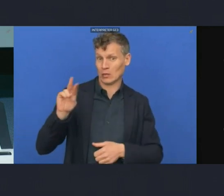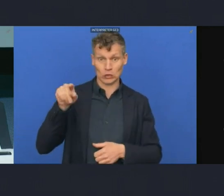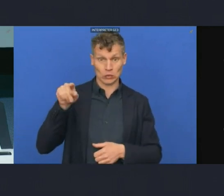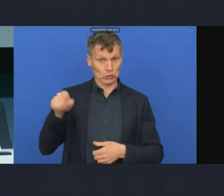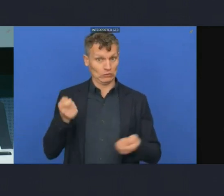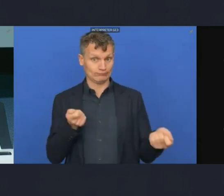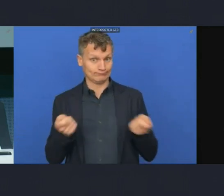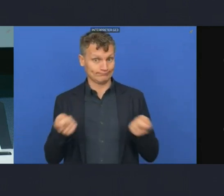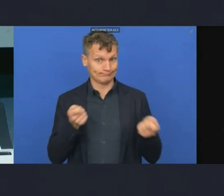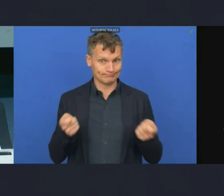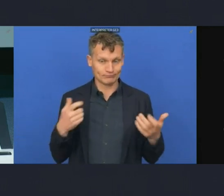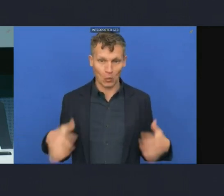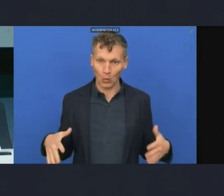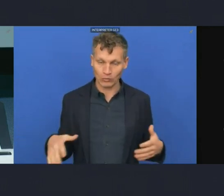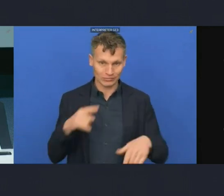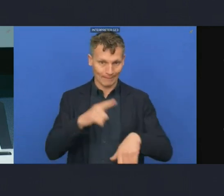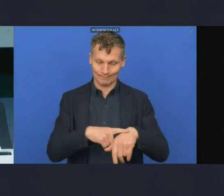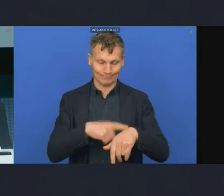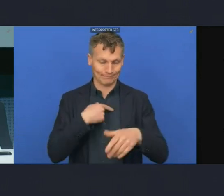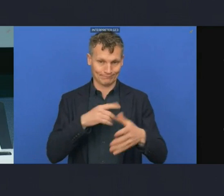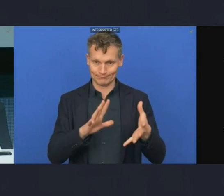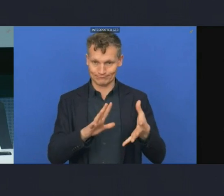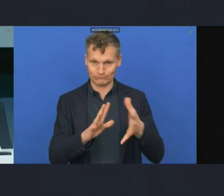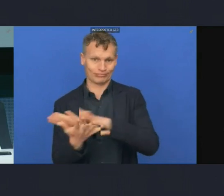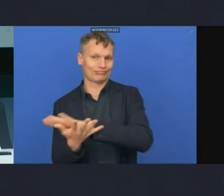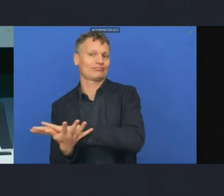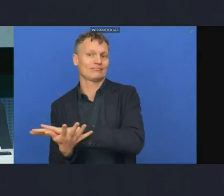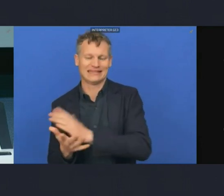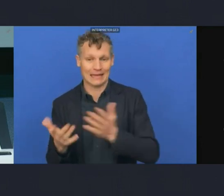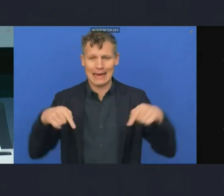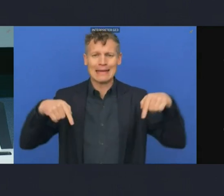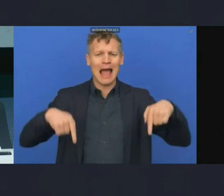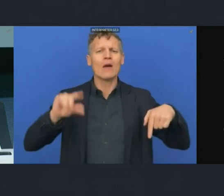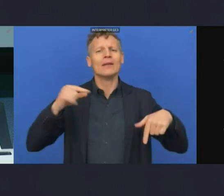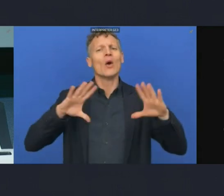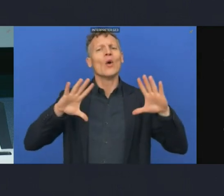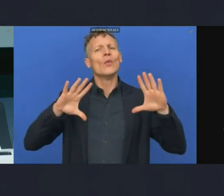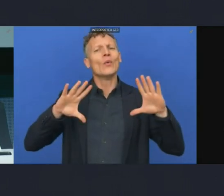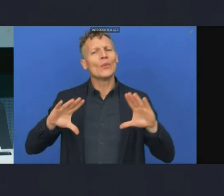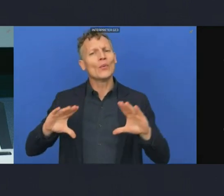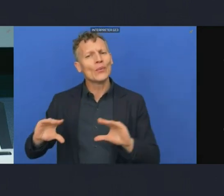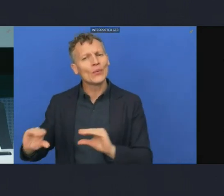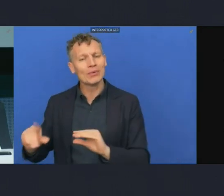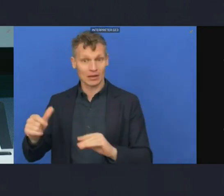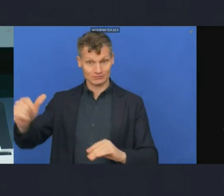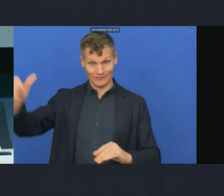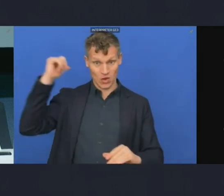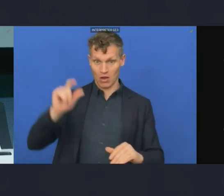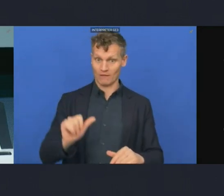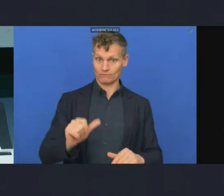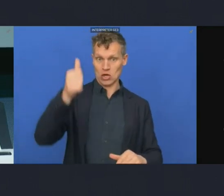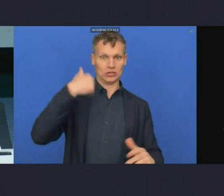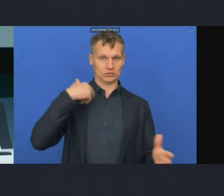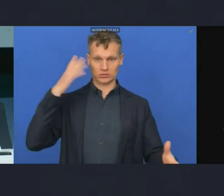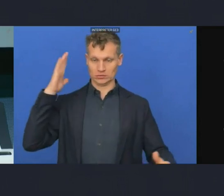where maybe things were even more difficult than they are today. Not because of the restrictions, but also of the great uncertainty.